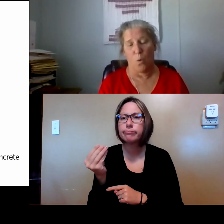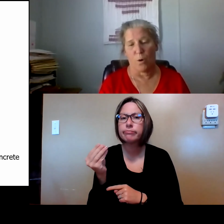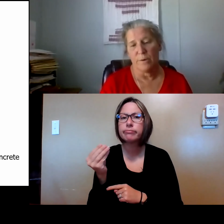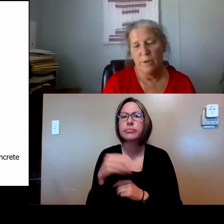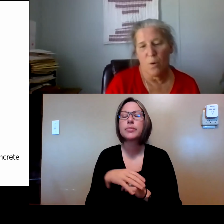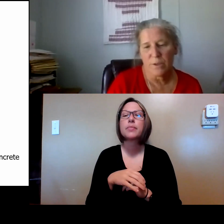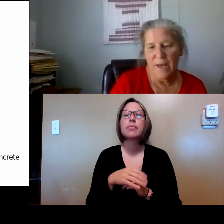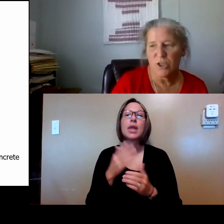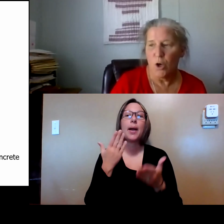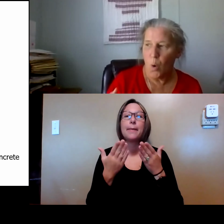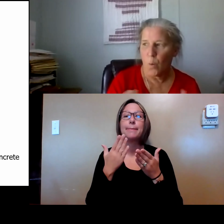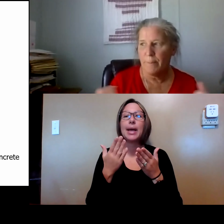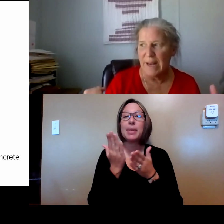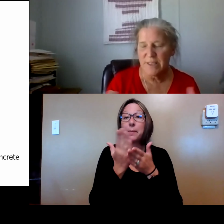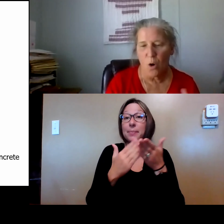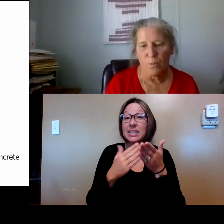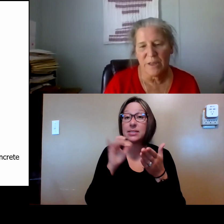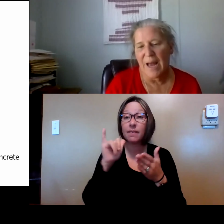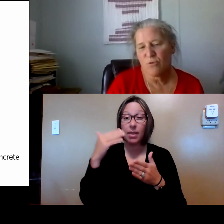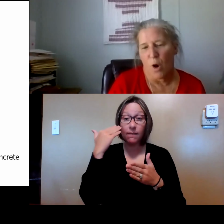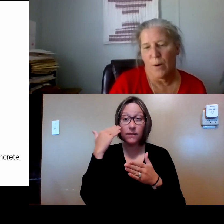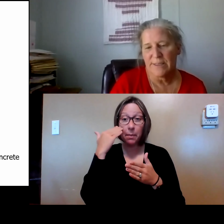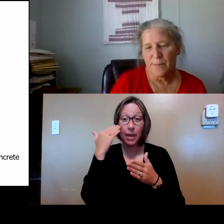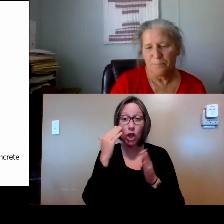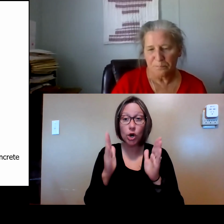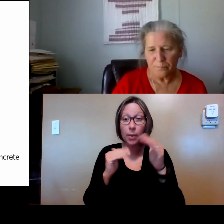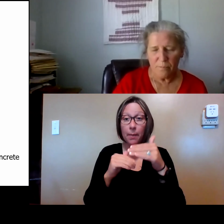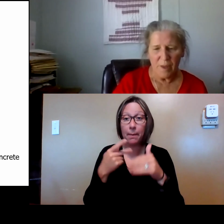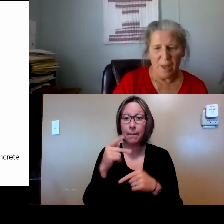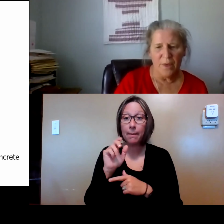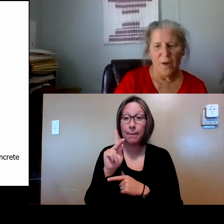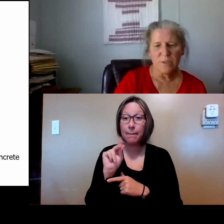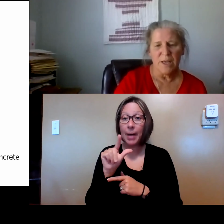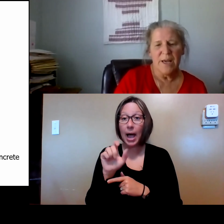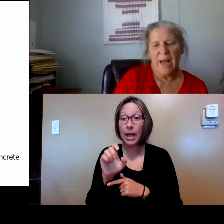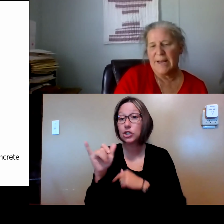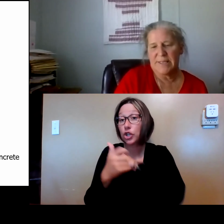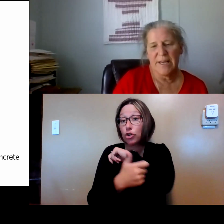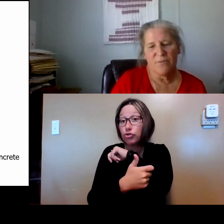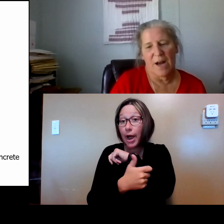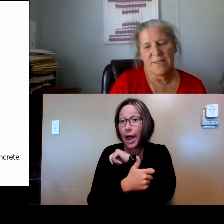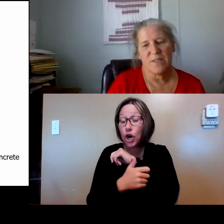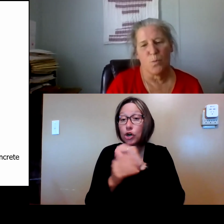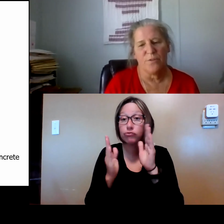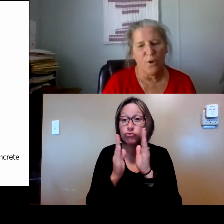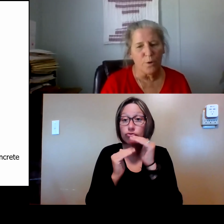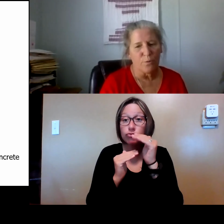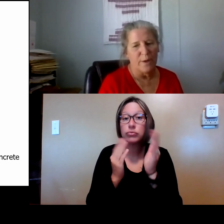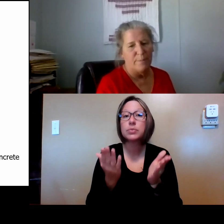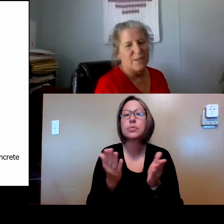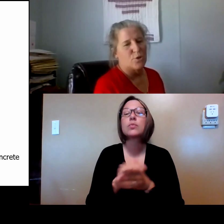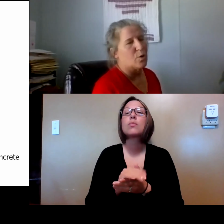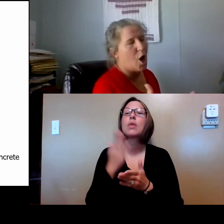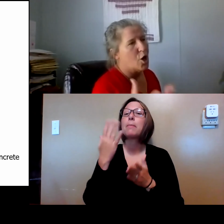cracker or such. Or we may start with line drawings. And then those AT devices with 2 or